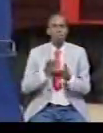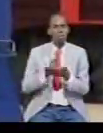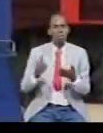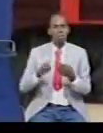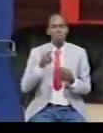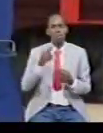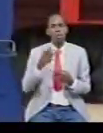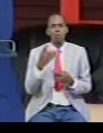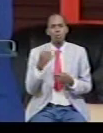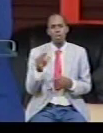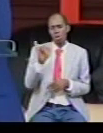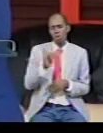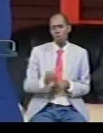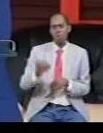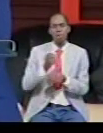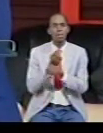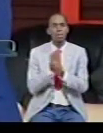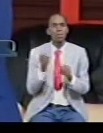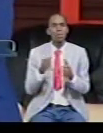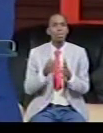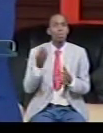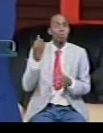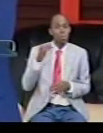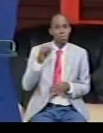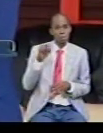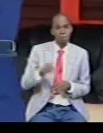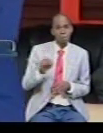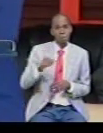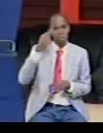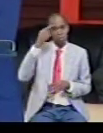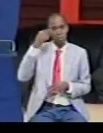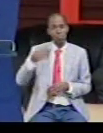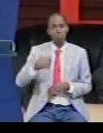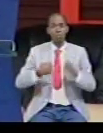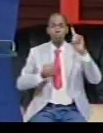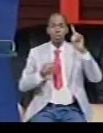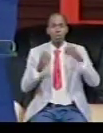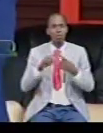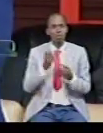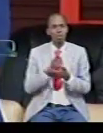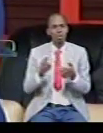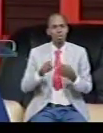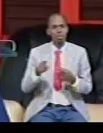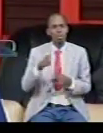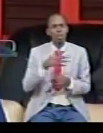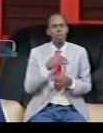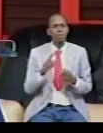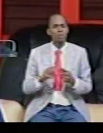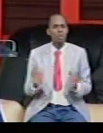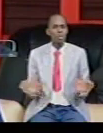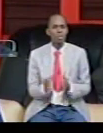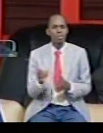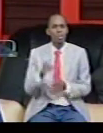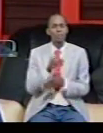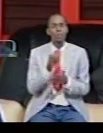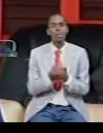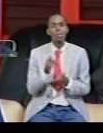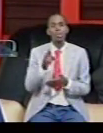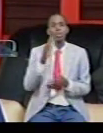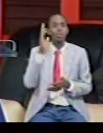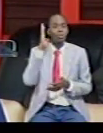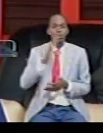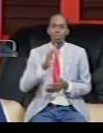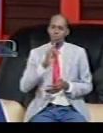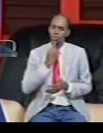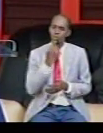salvation. It was needful for me to write unto you and to exhort you that ye should